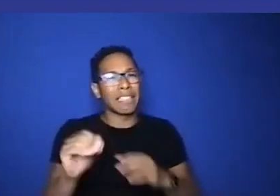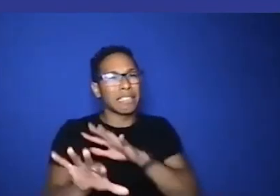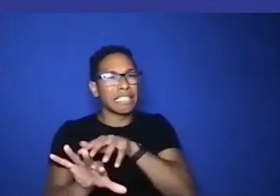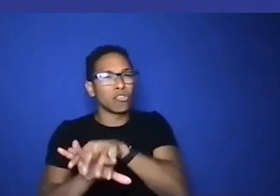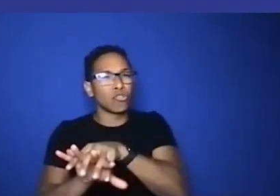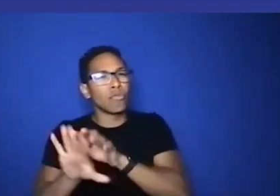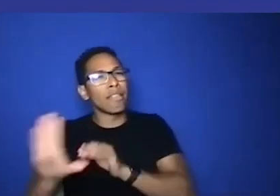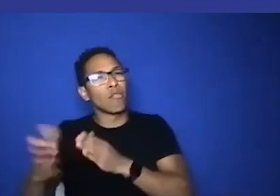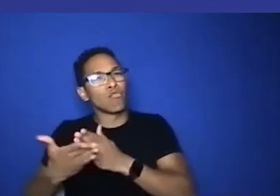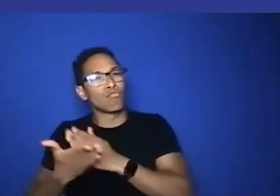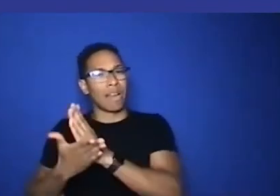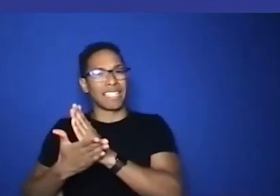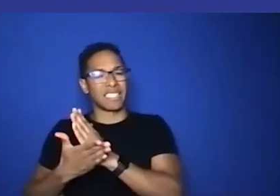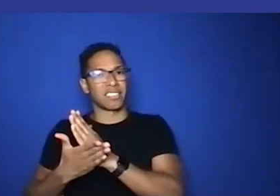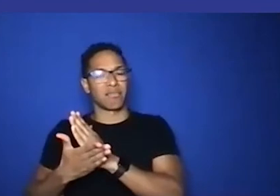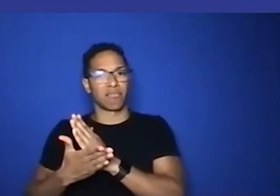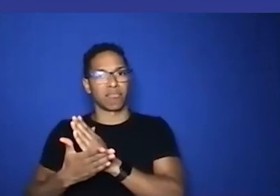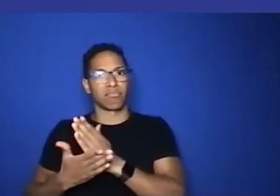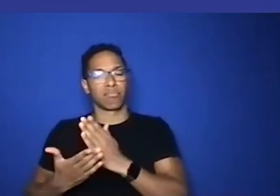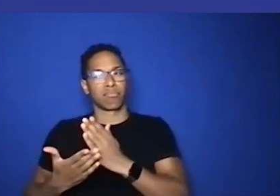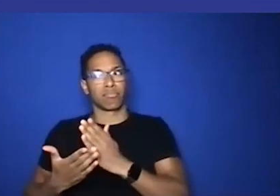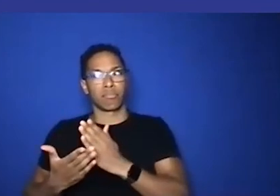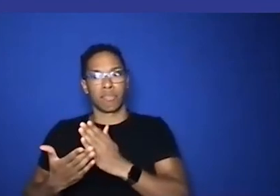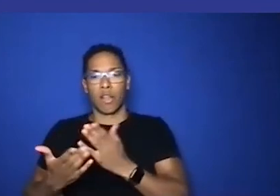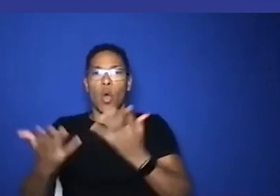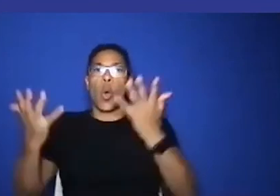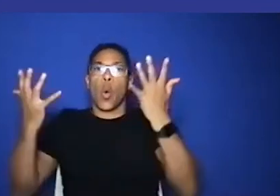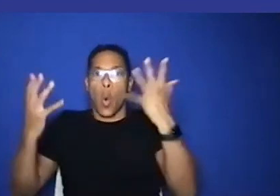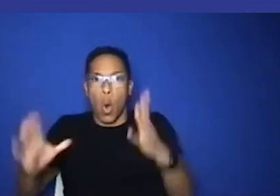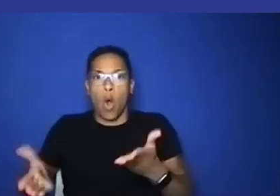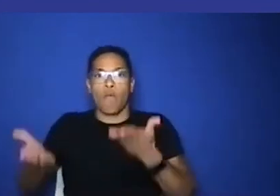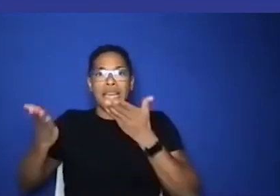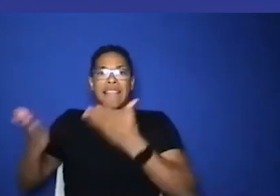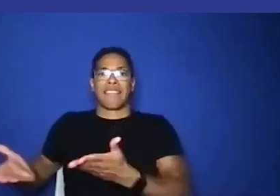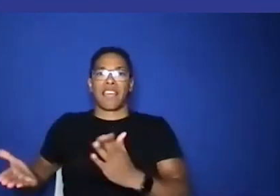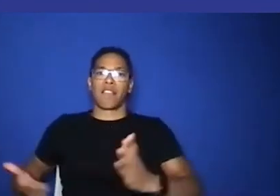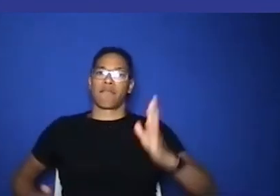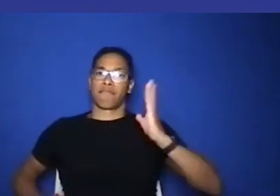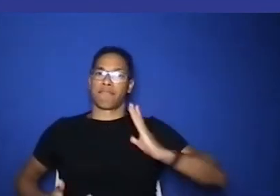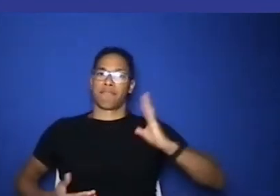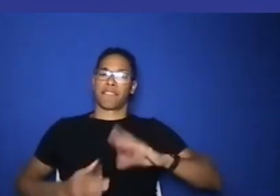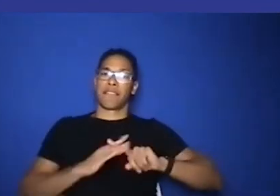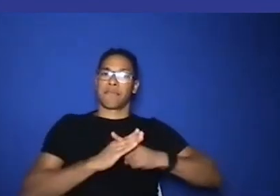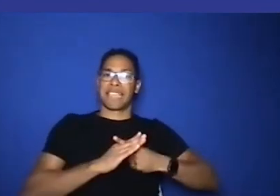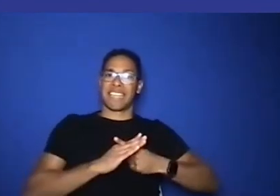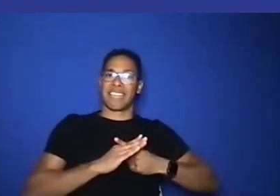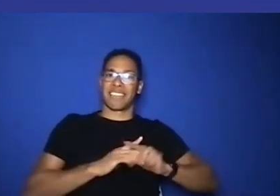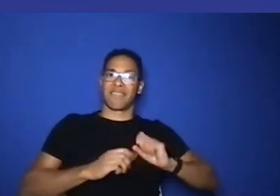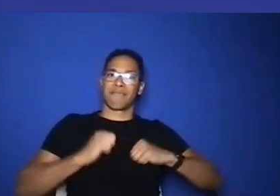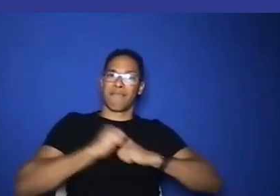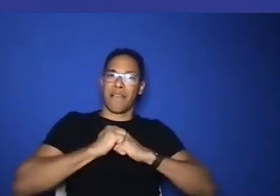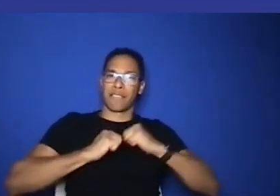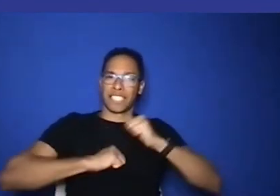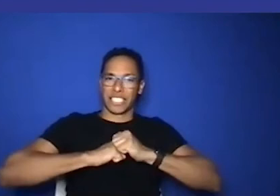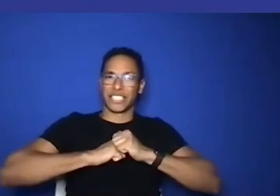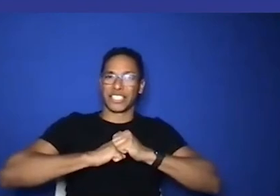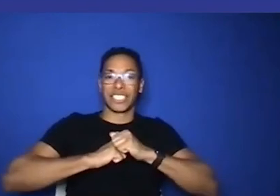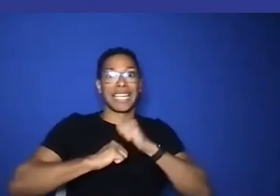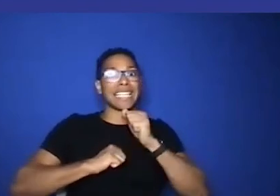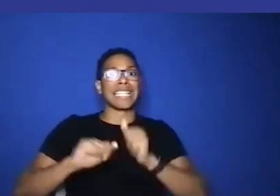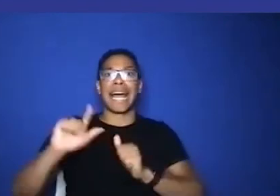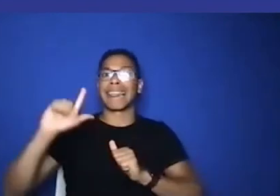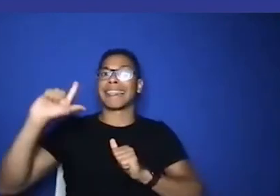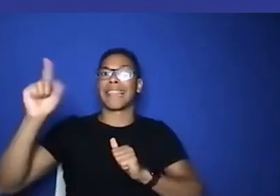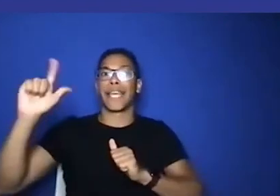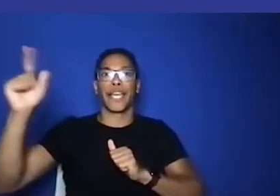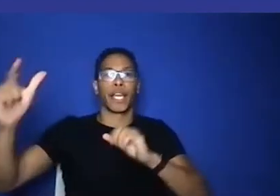there from the beginning, not there as something that comes later, but there in the making from the